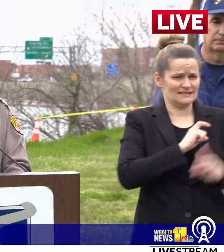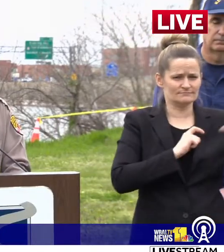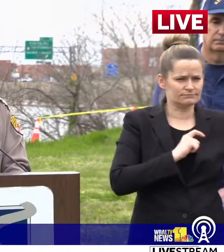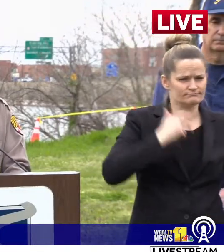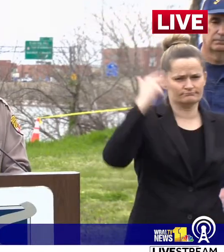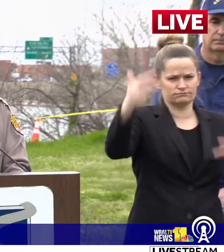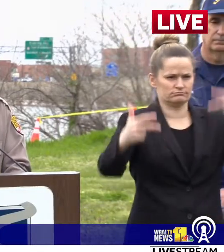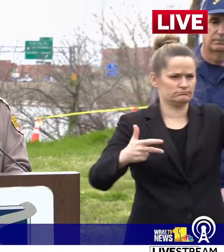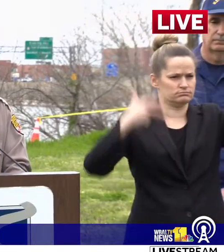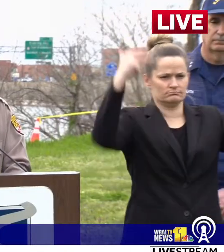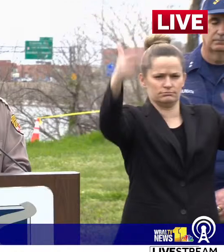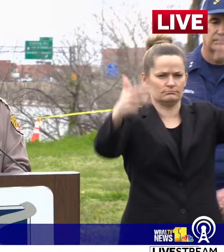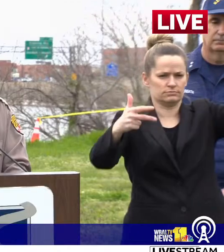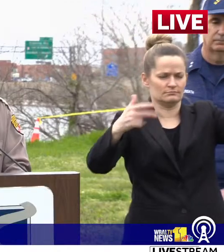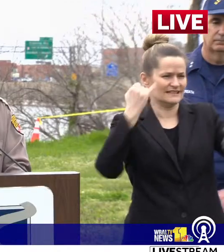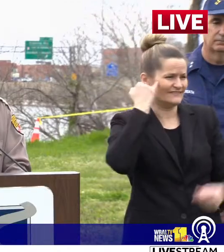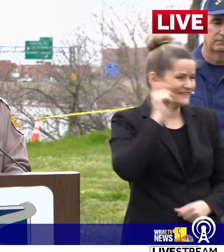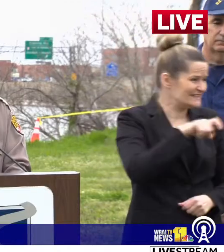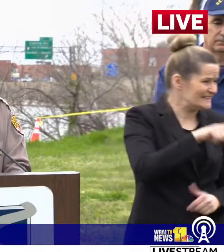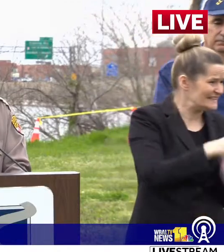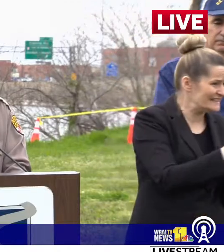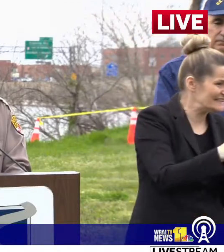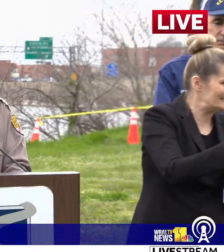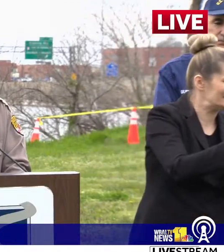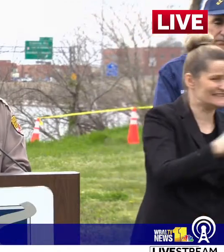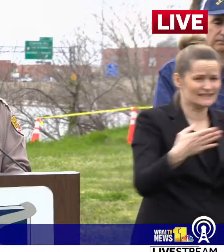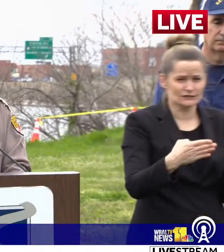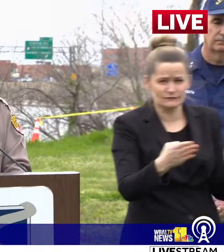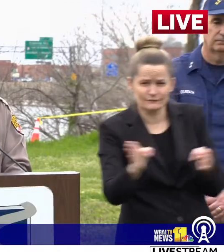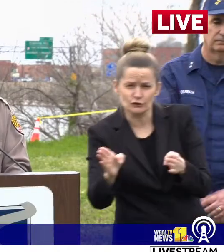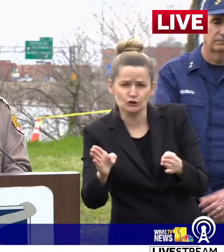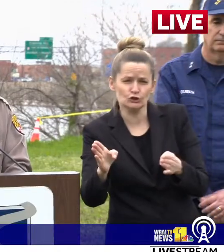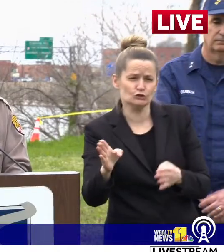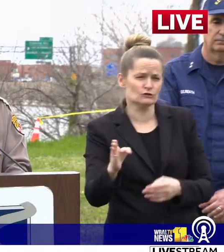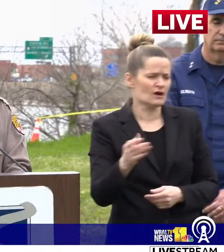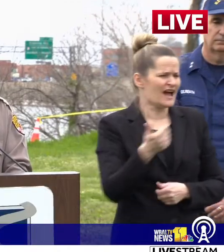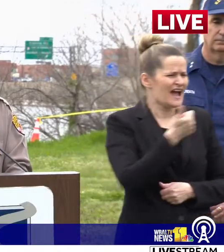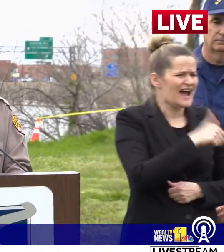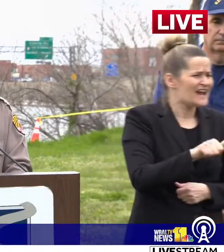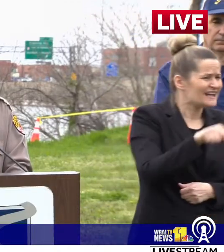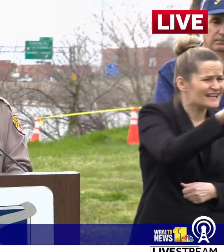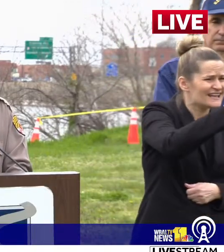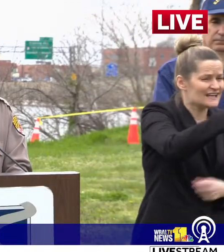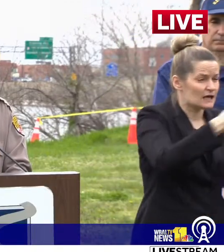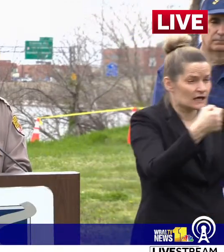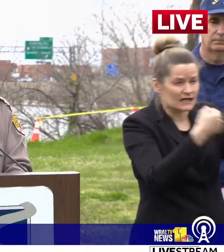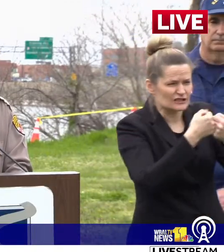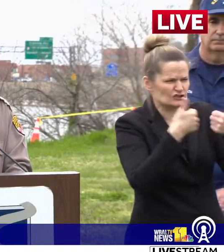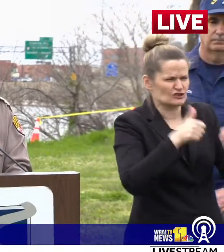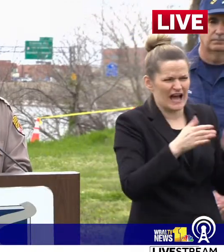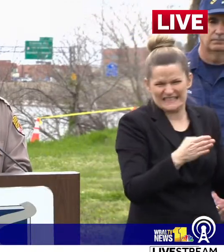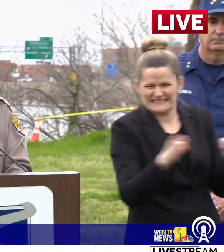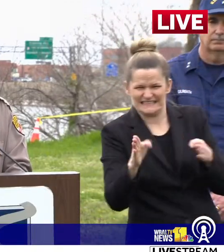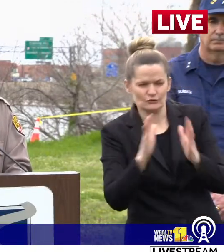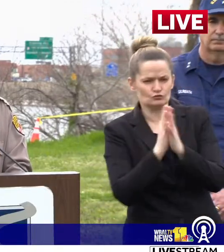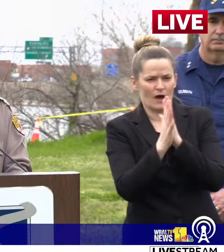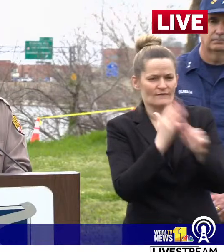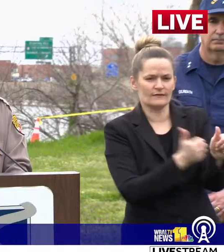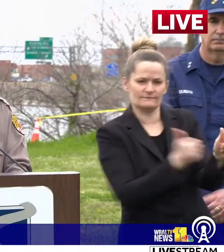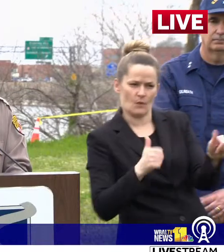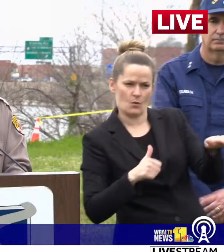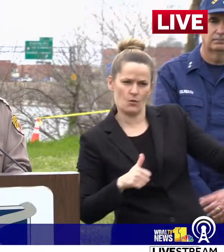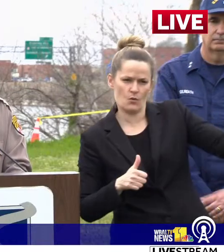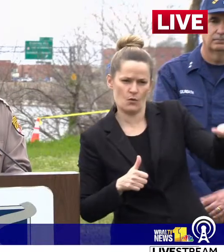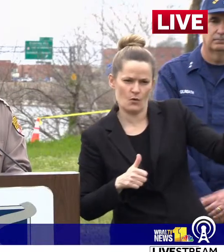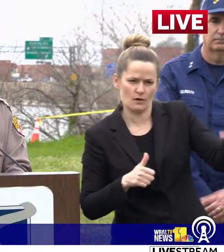and enforcing safety regulations to prevent crashes and minimize delays. We're asking all motorists, now more